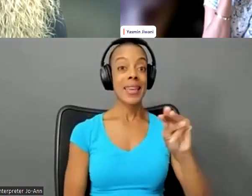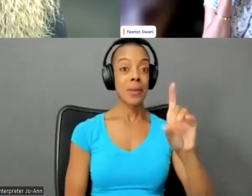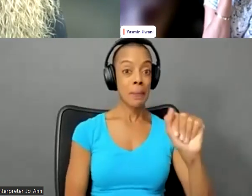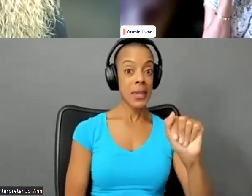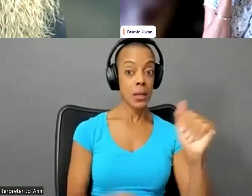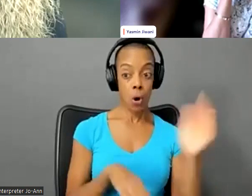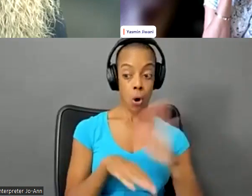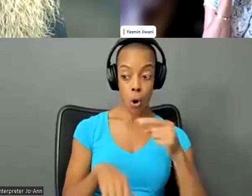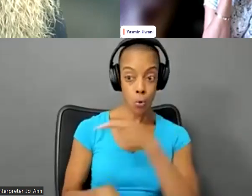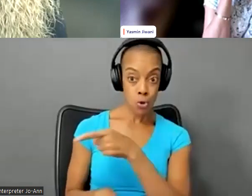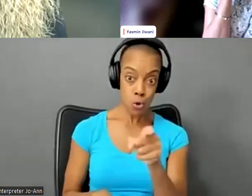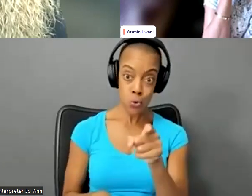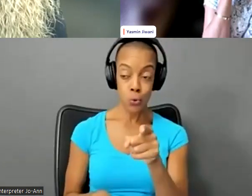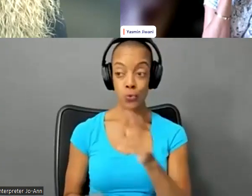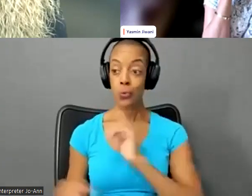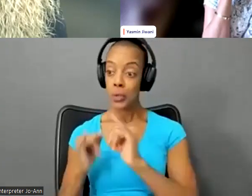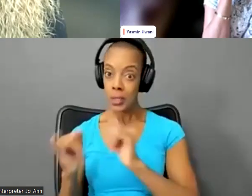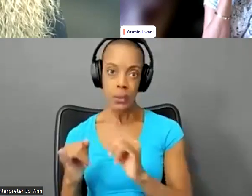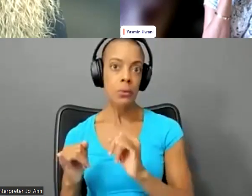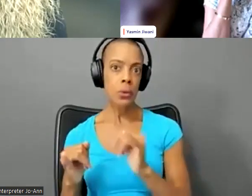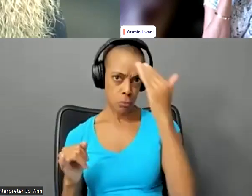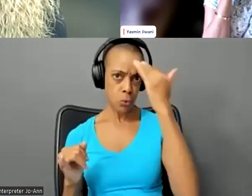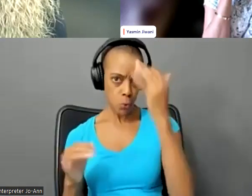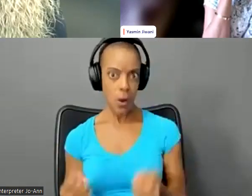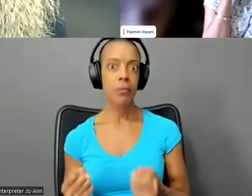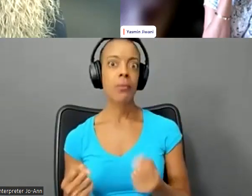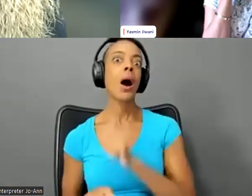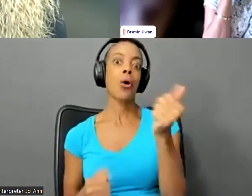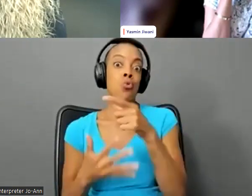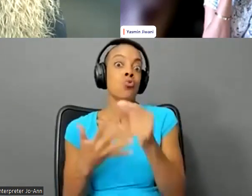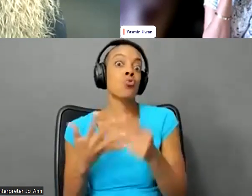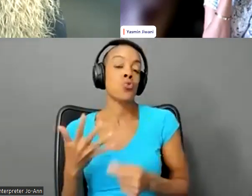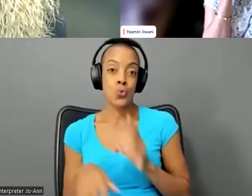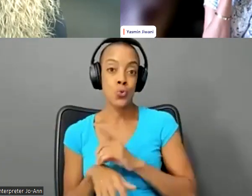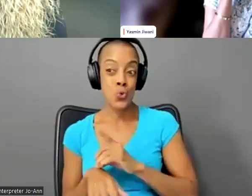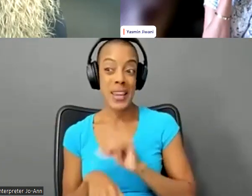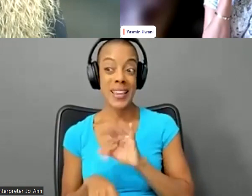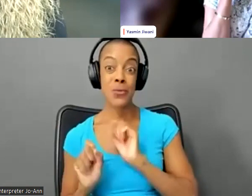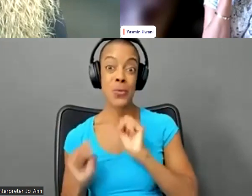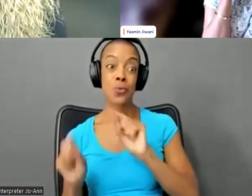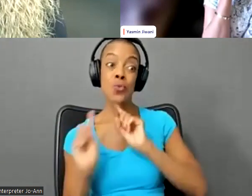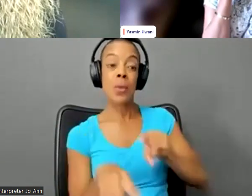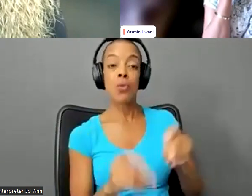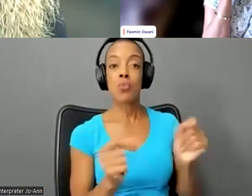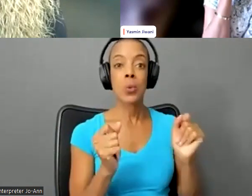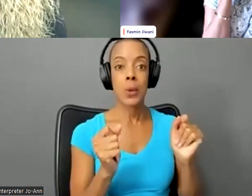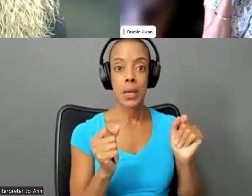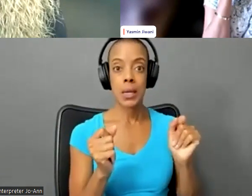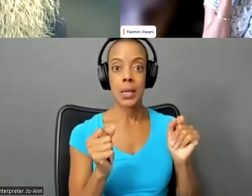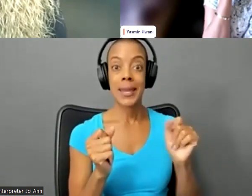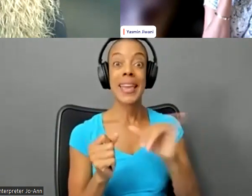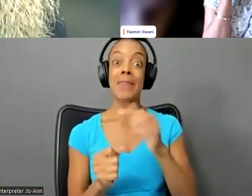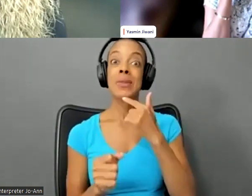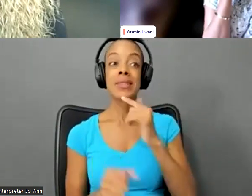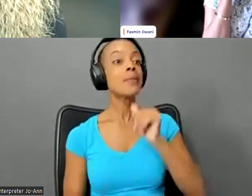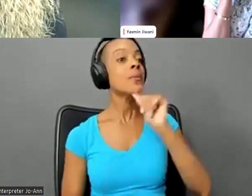you all have many other duties to attend to, if you can respond right away, even if it's to say, I'm not